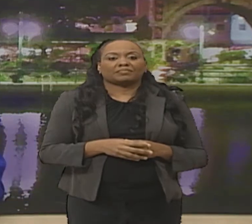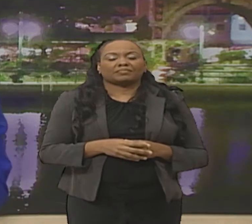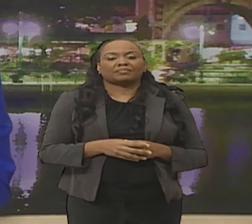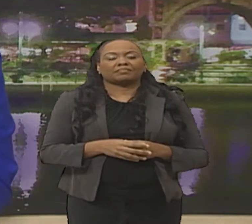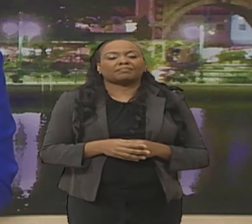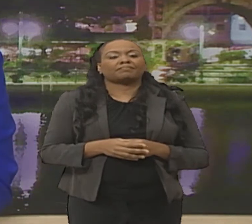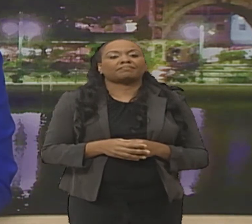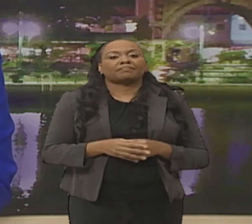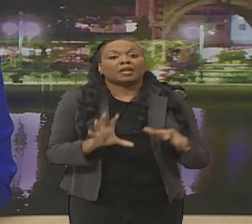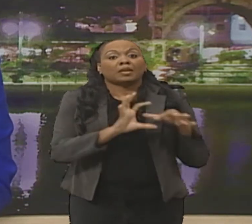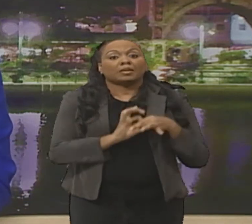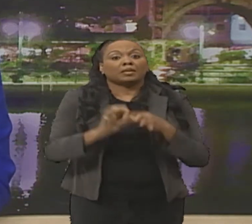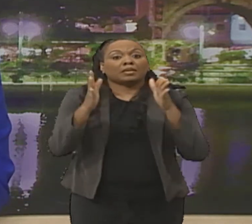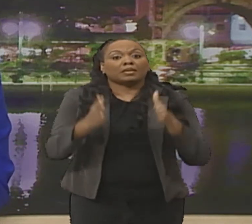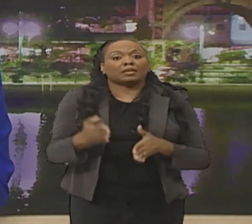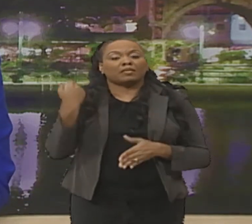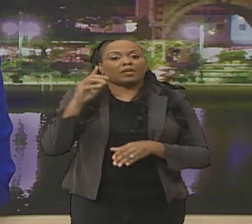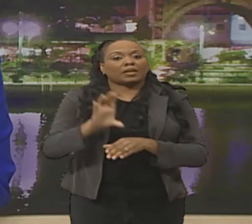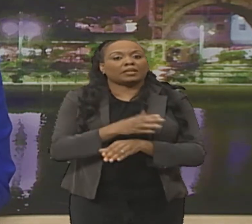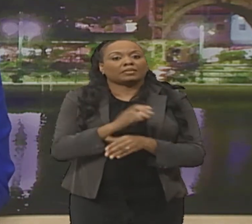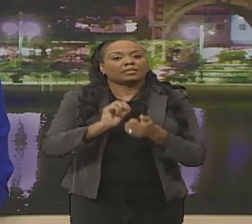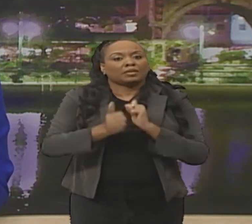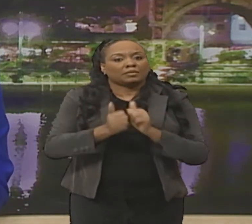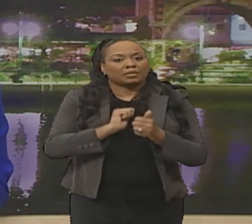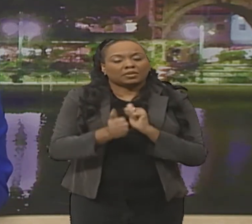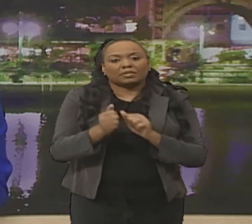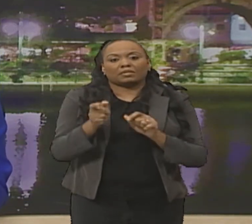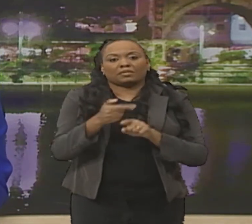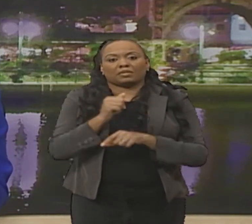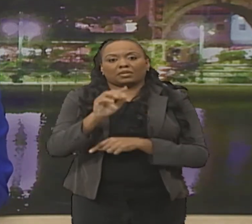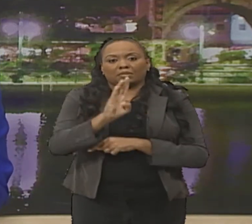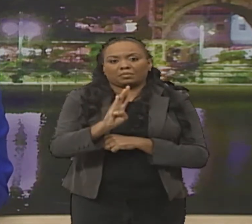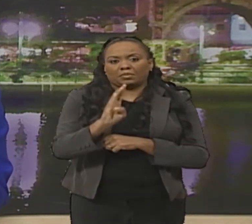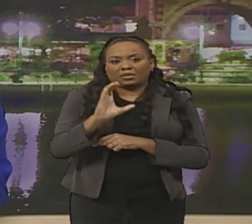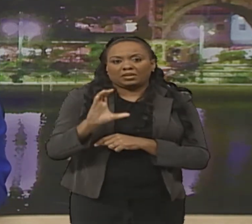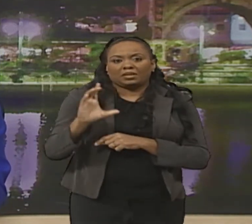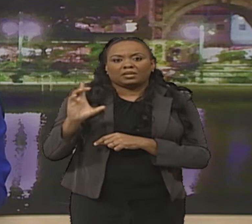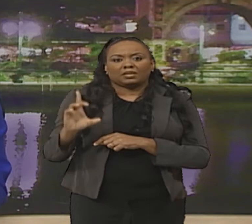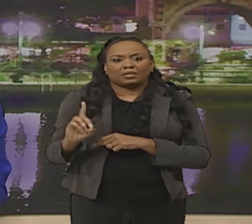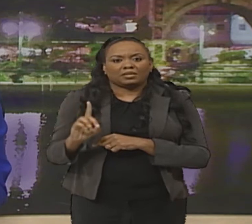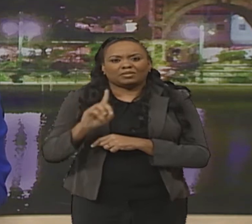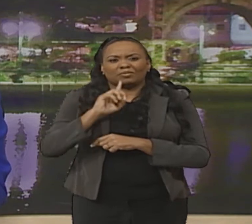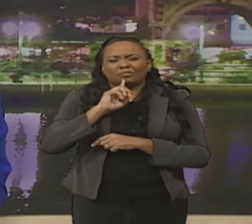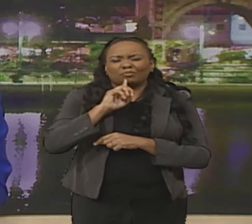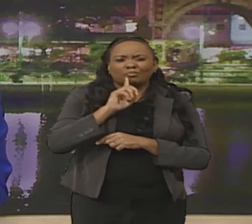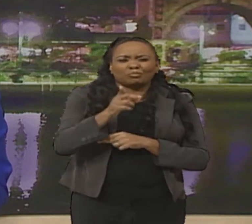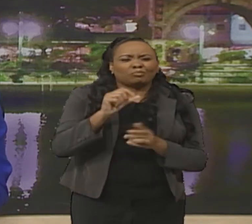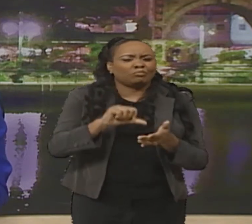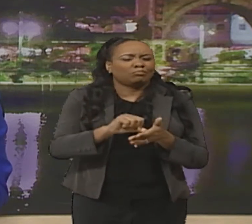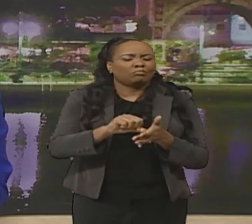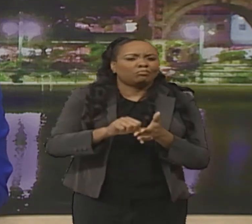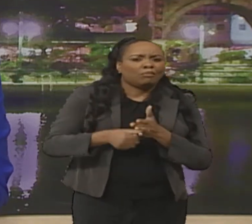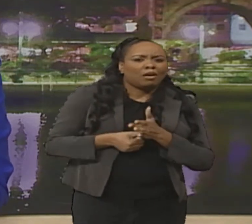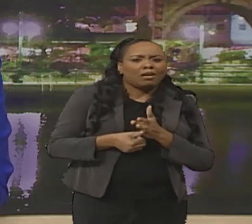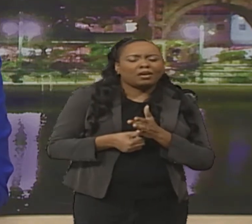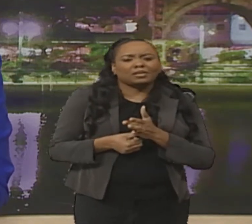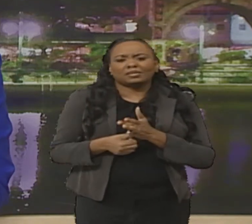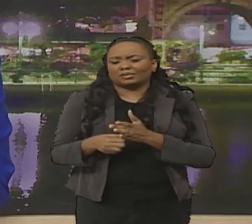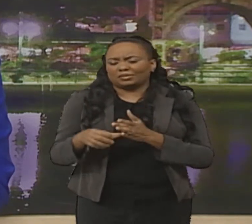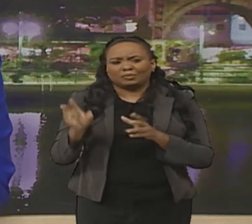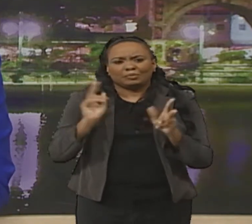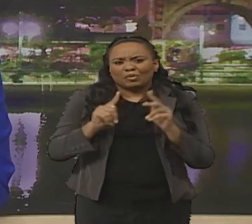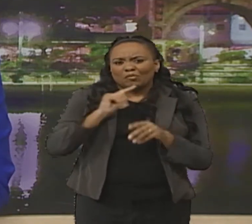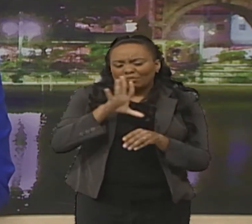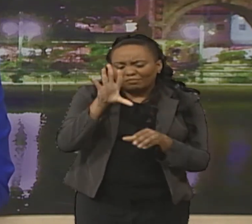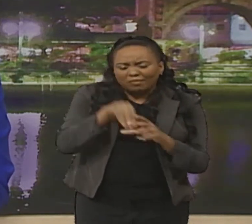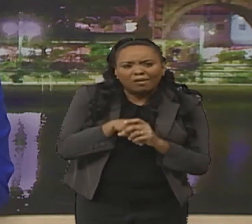Meantime, the coordinator of the Calypso competition hosted by the Barbados Council for the Disabled is thoroughly impressed by the growth of the show,